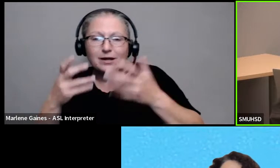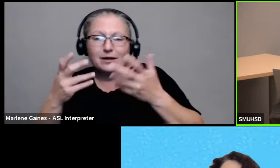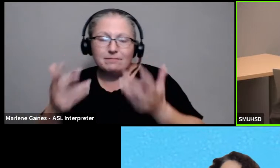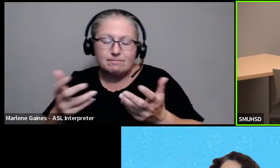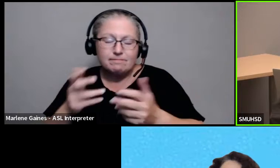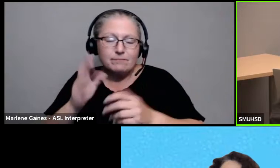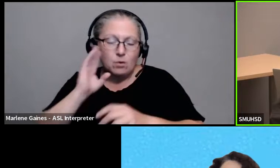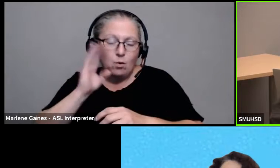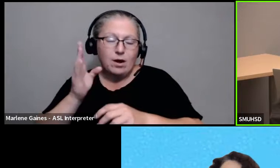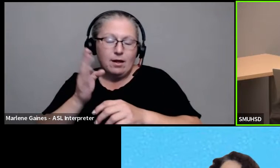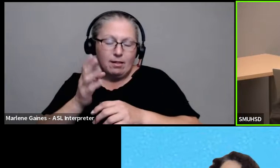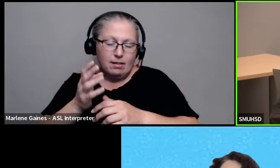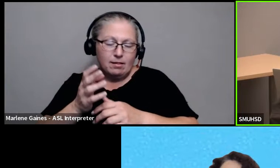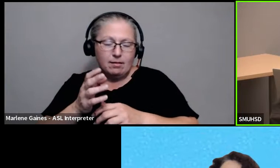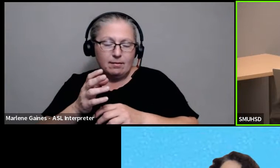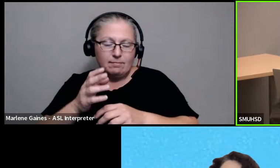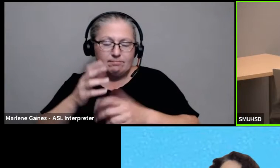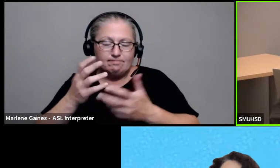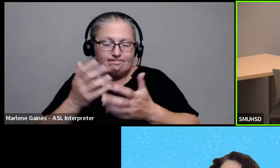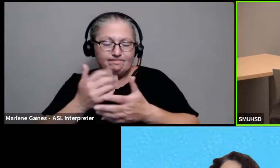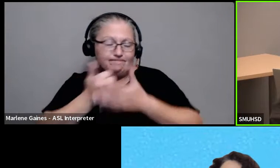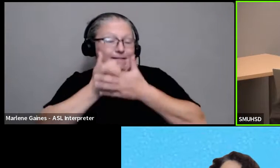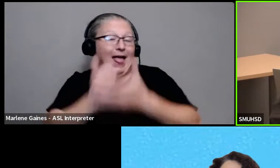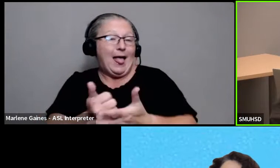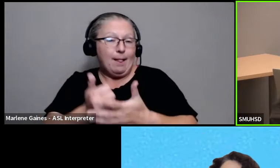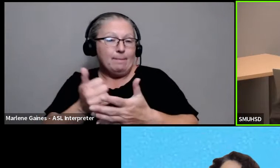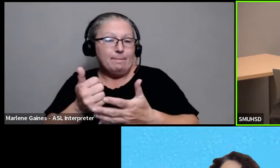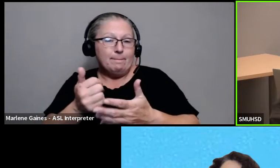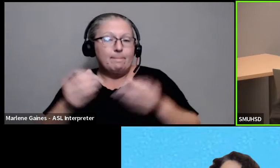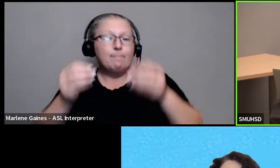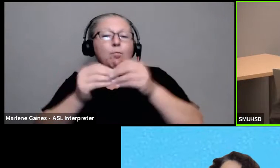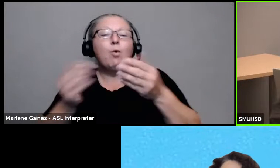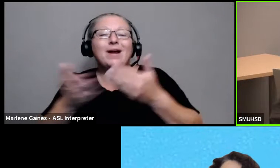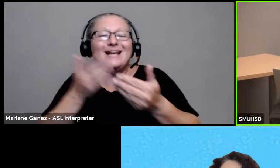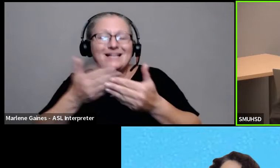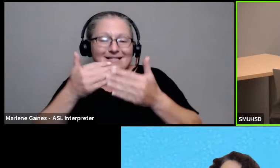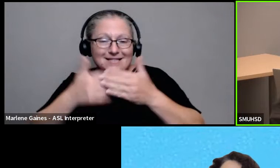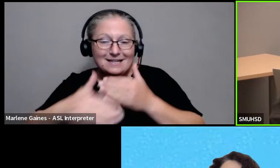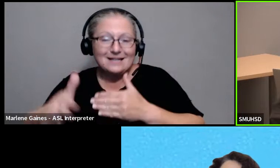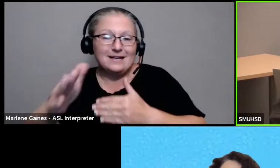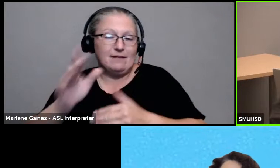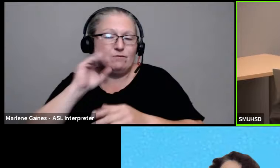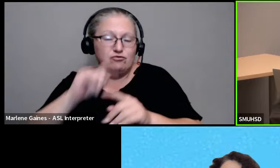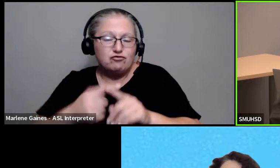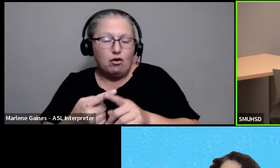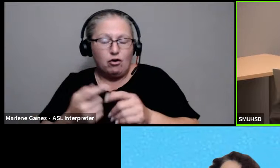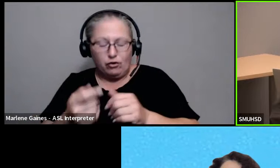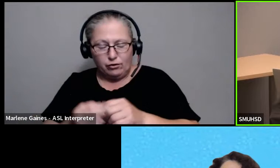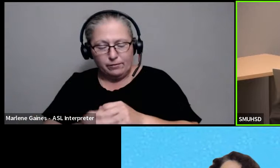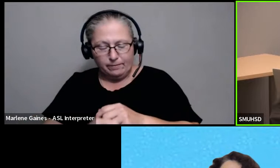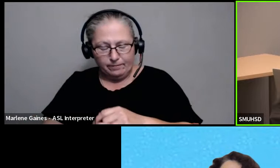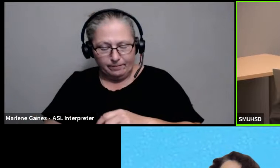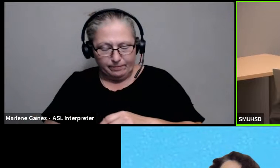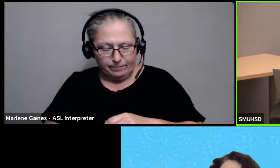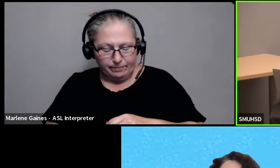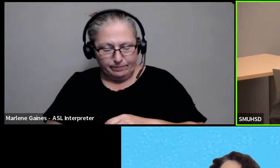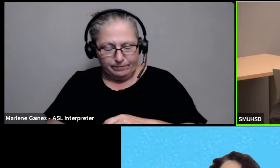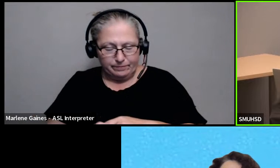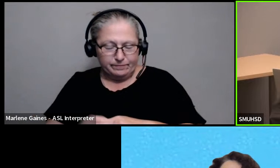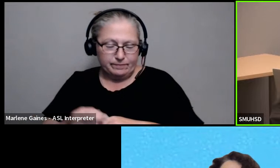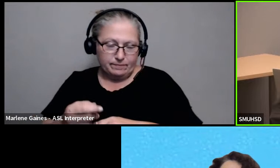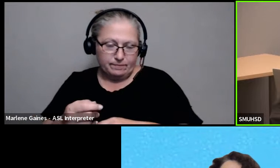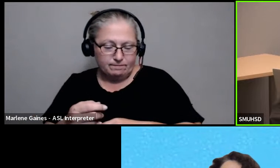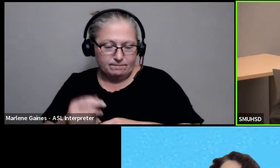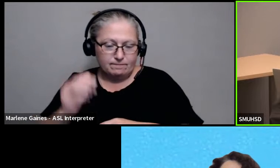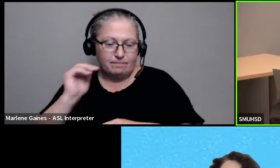it's going to make that implementation that much easier going forward. And to that end, I think that in our